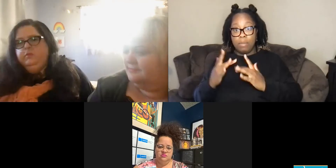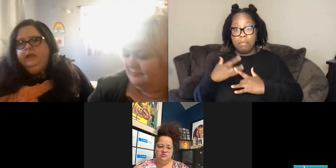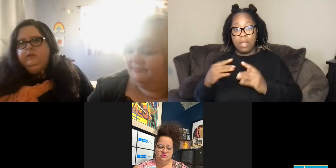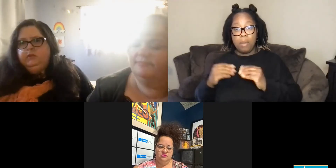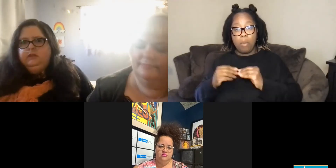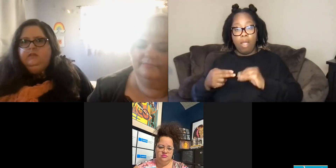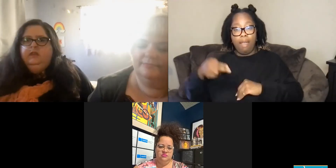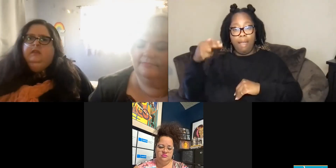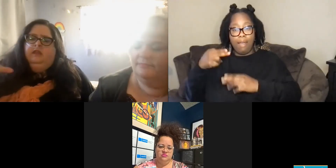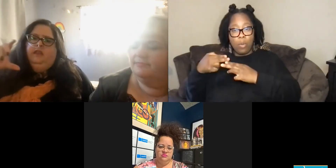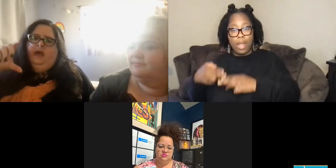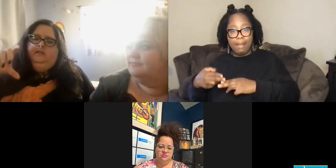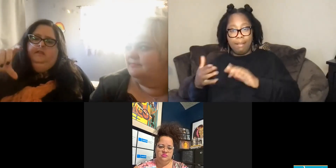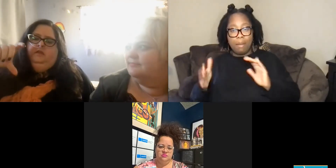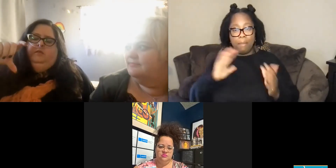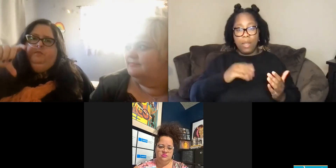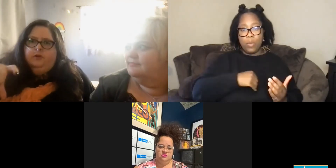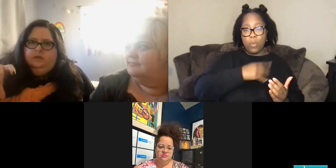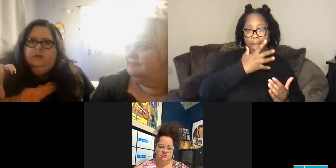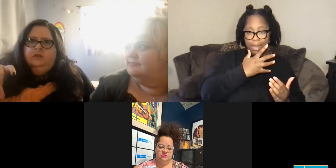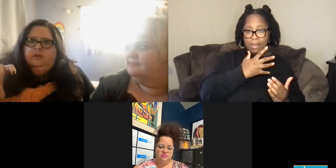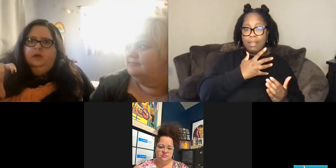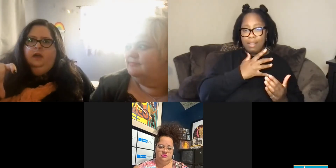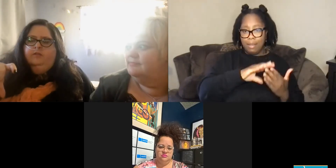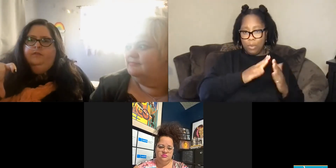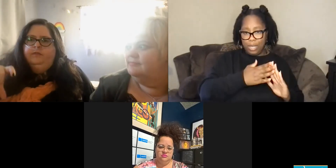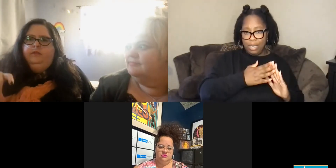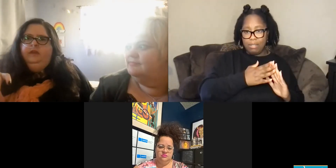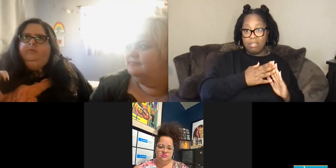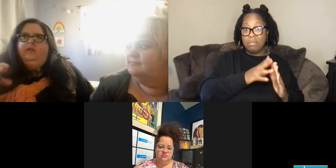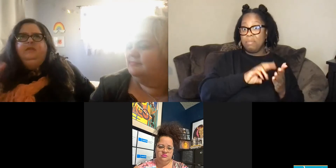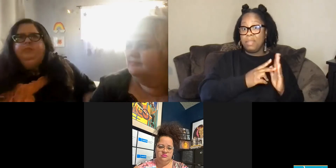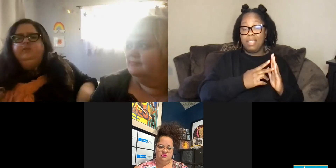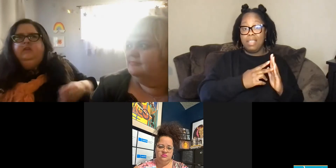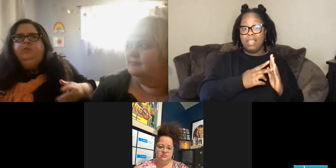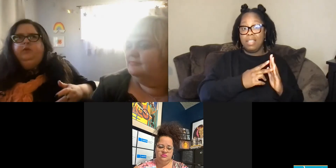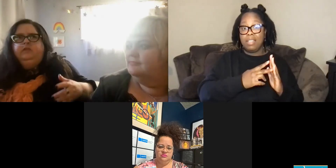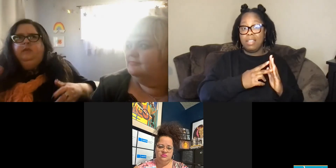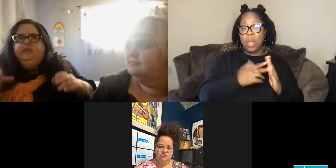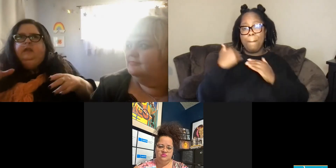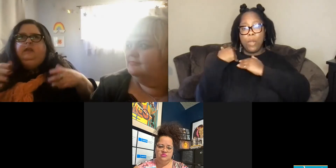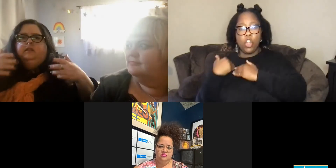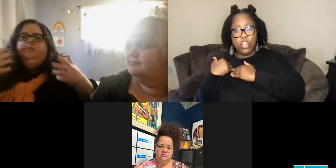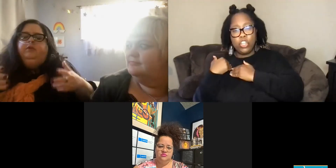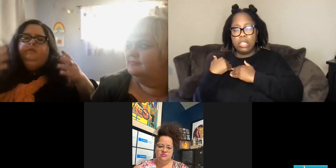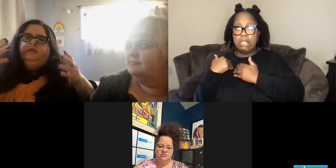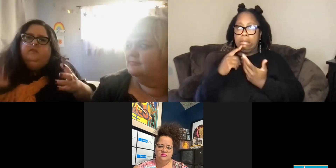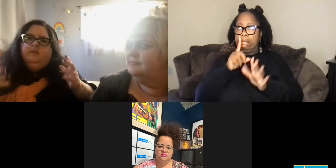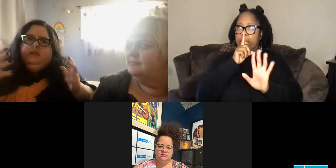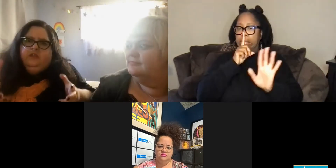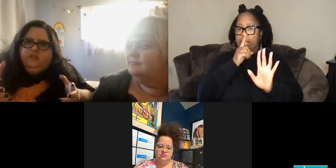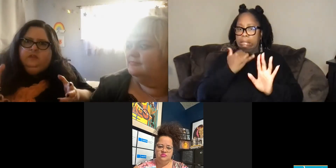to white communities, then that burden of, and I'm sorry, burden's a terrible word to say, but that the burden